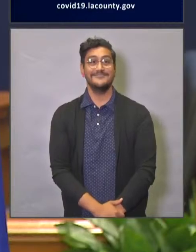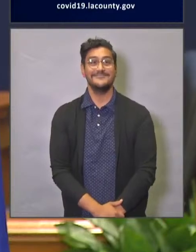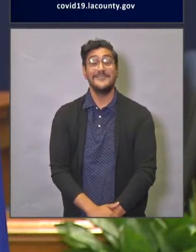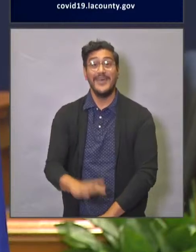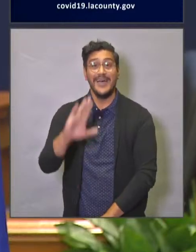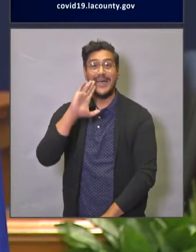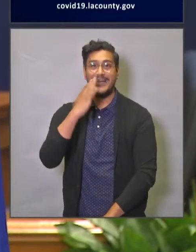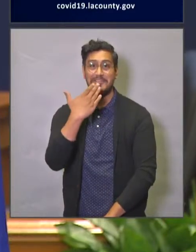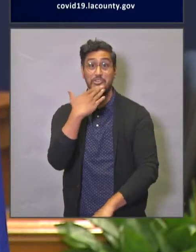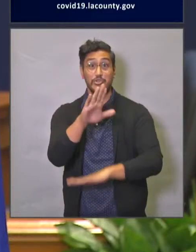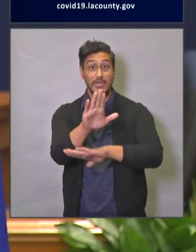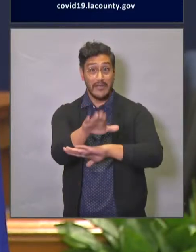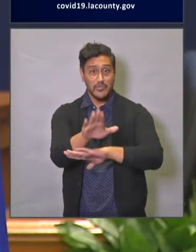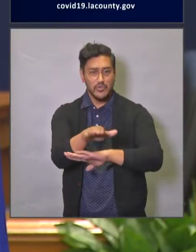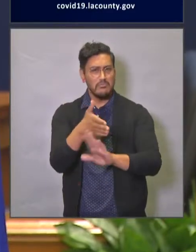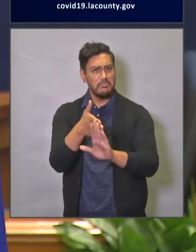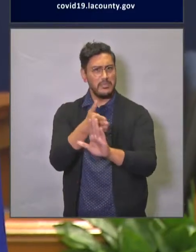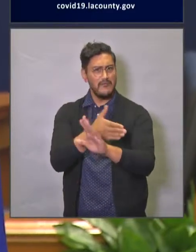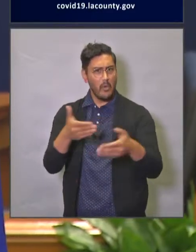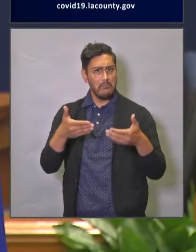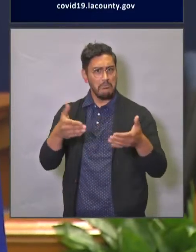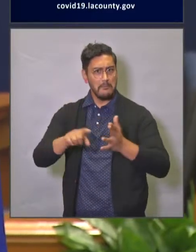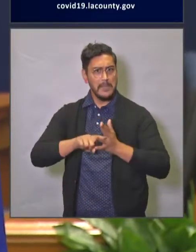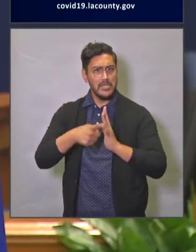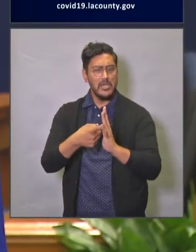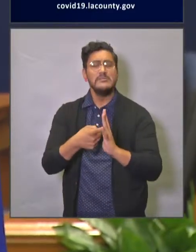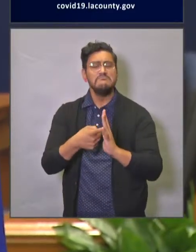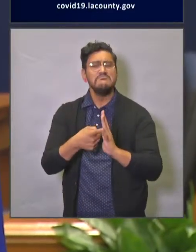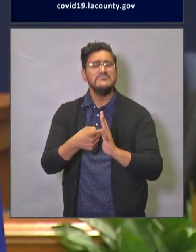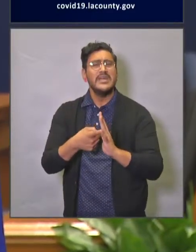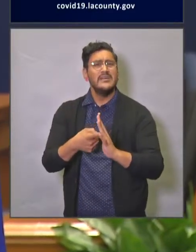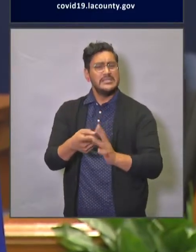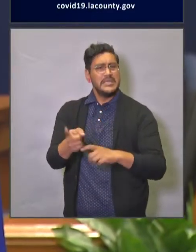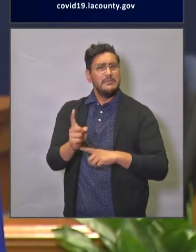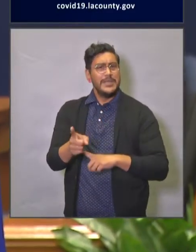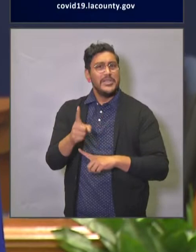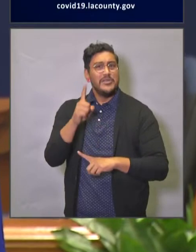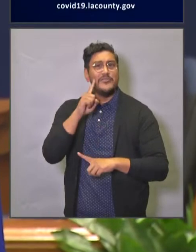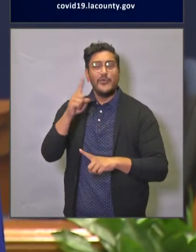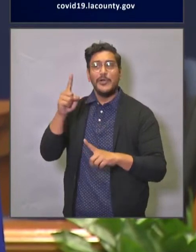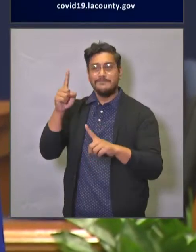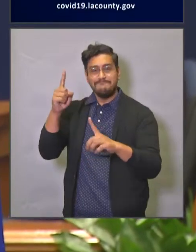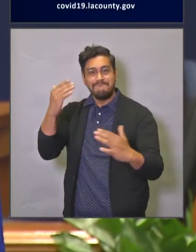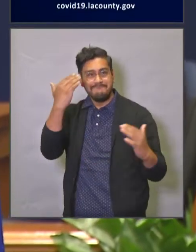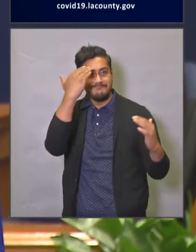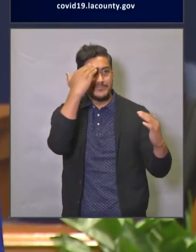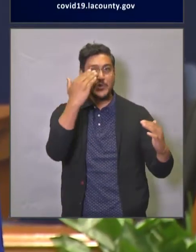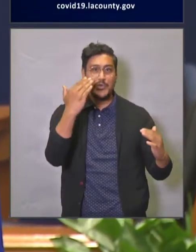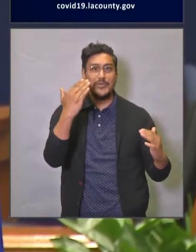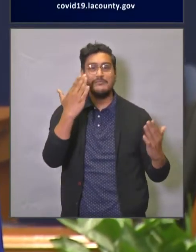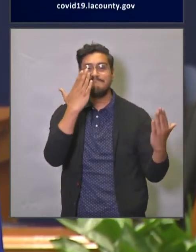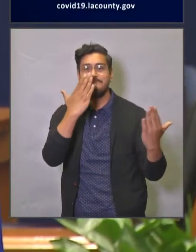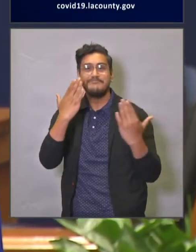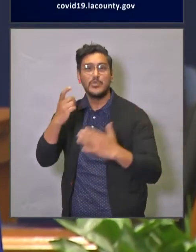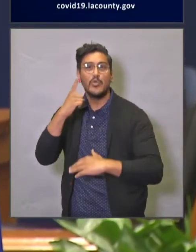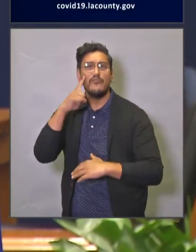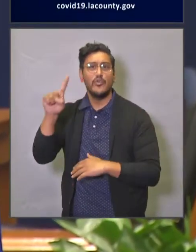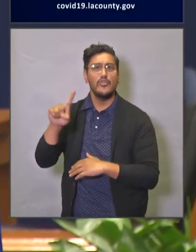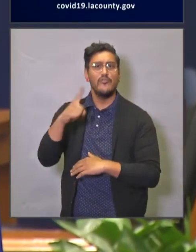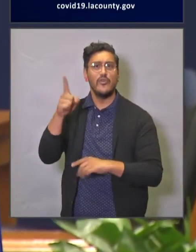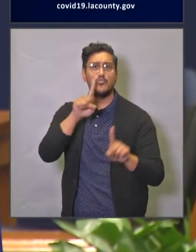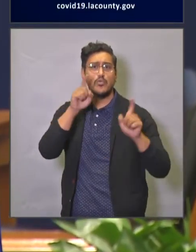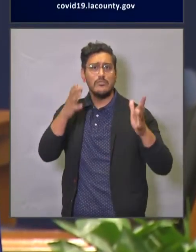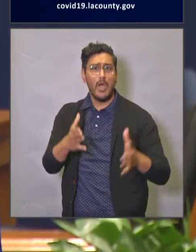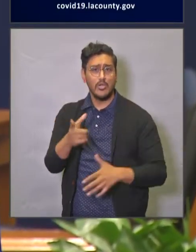Hi, good afternoon. Before I begin, I just want to take a minute to acknowledge the heroic efforts of all of the first responders out there who are doing